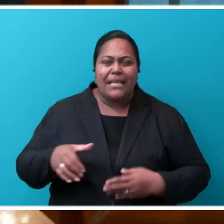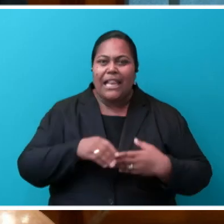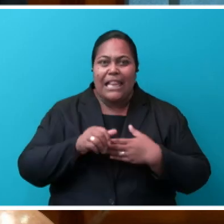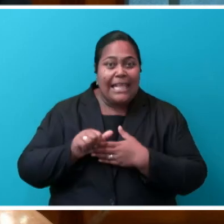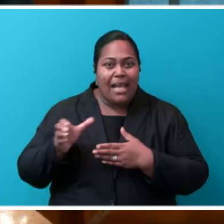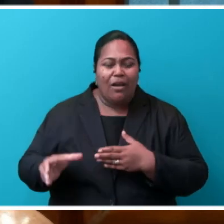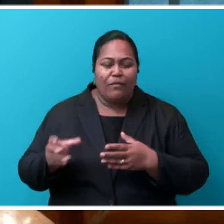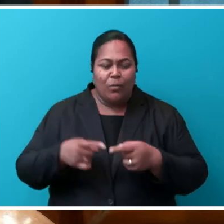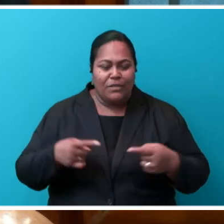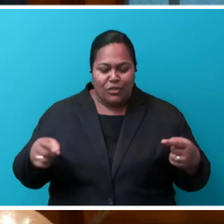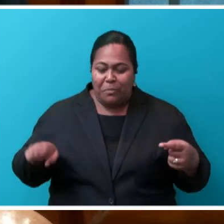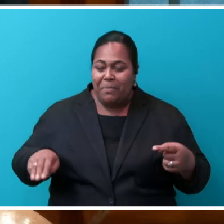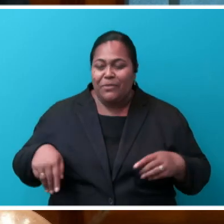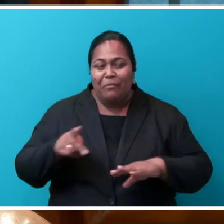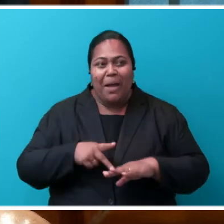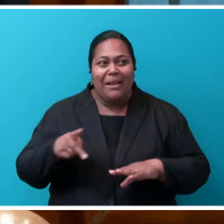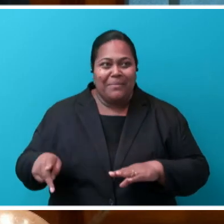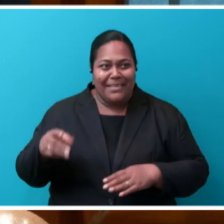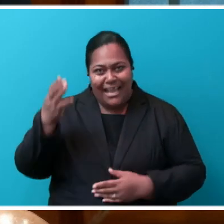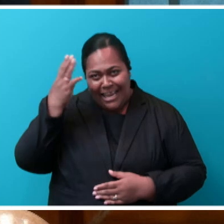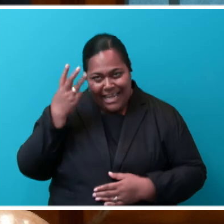Members of Parliament, ladies and gentlemen.